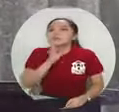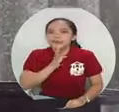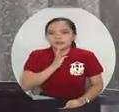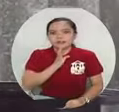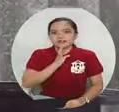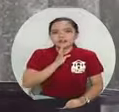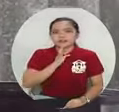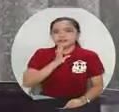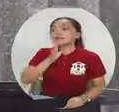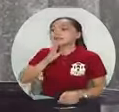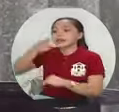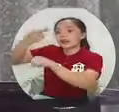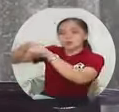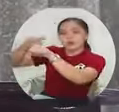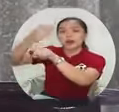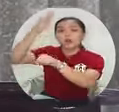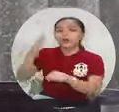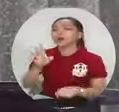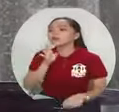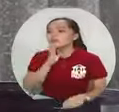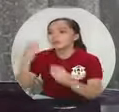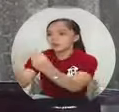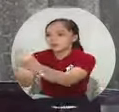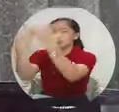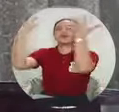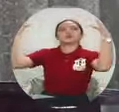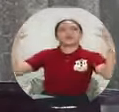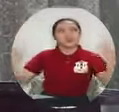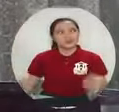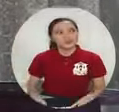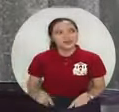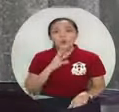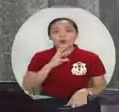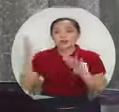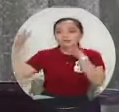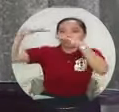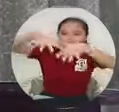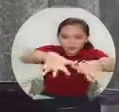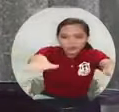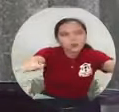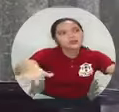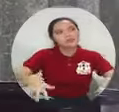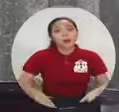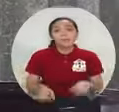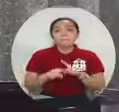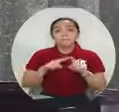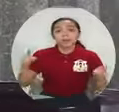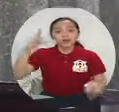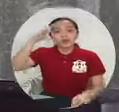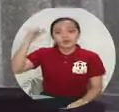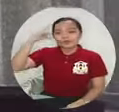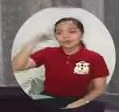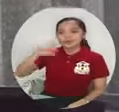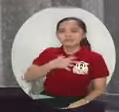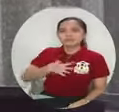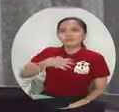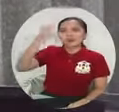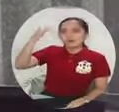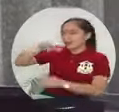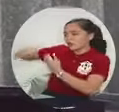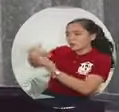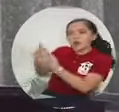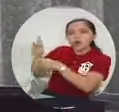understand how important it is for God to really review and remind Moses of